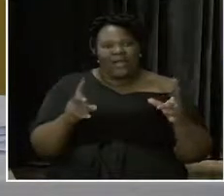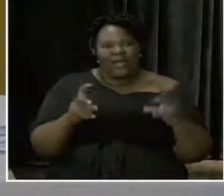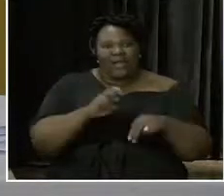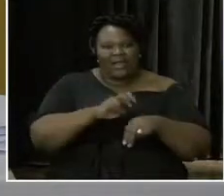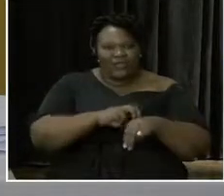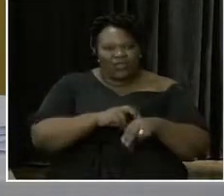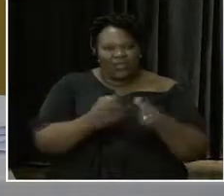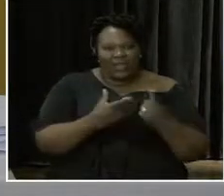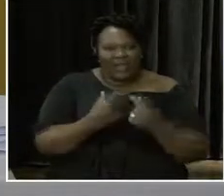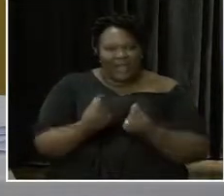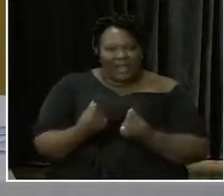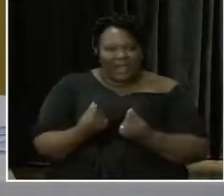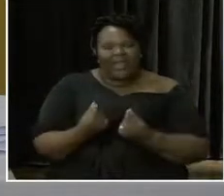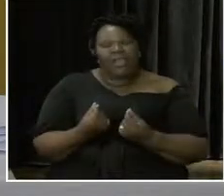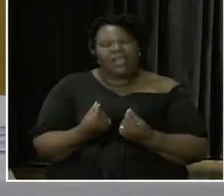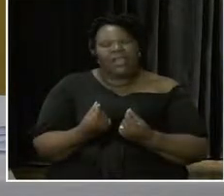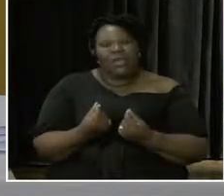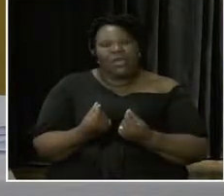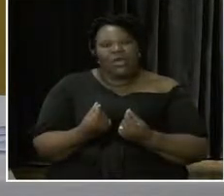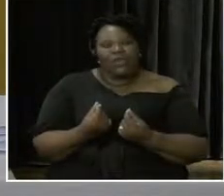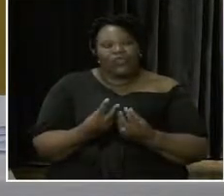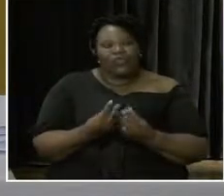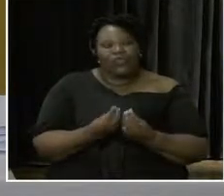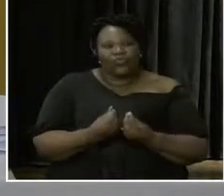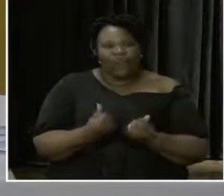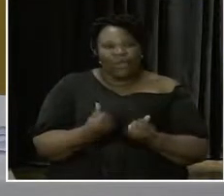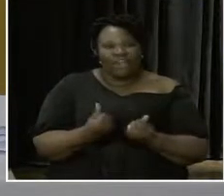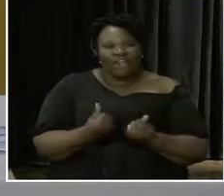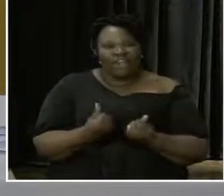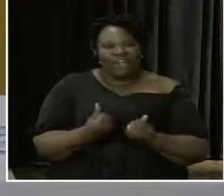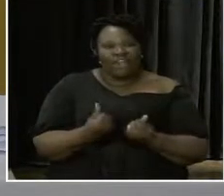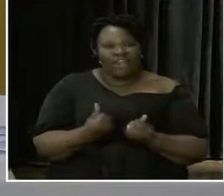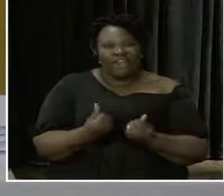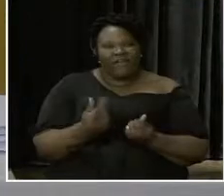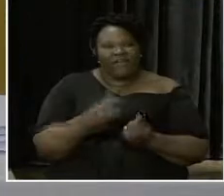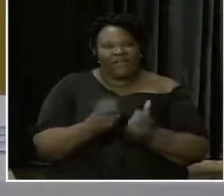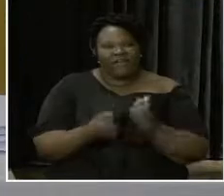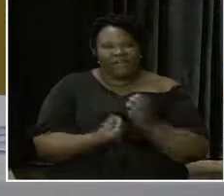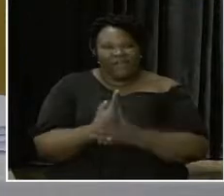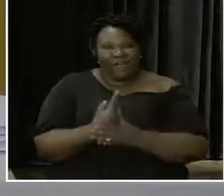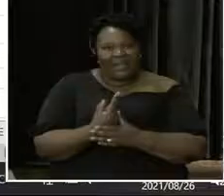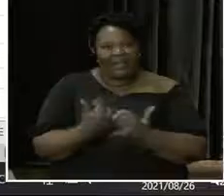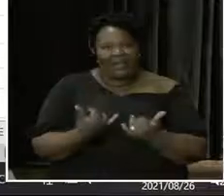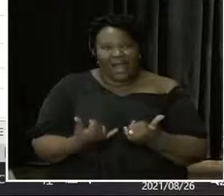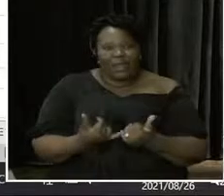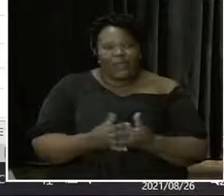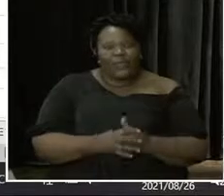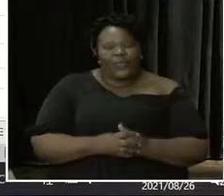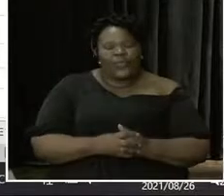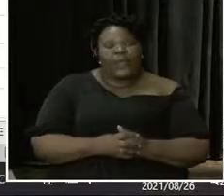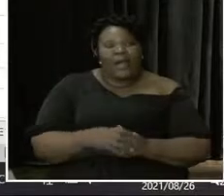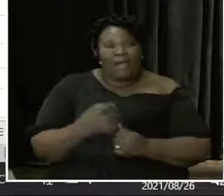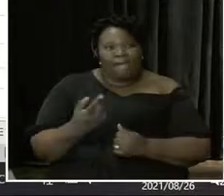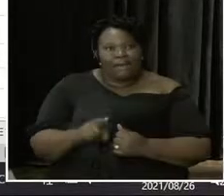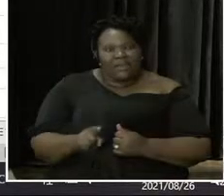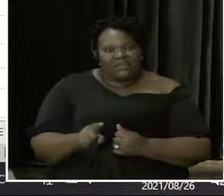able to deal with the current, with the situation. But also there are